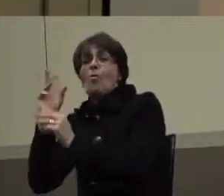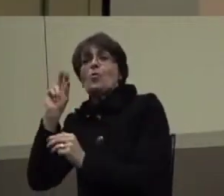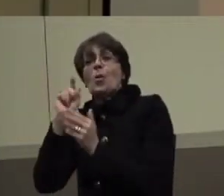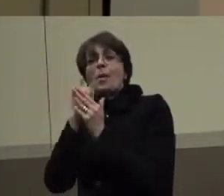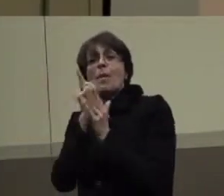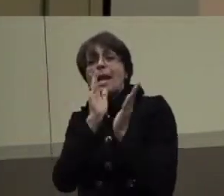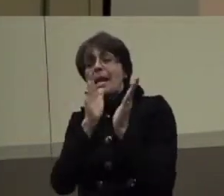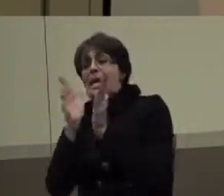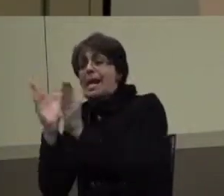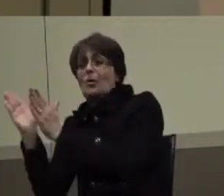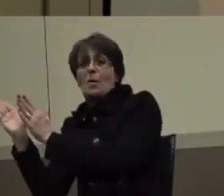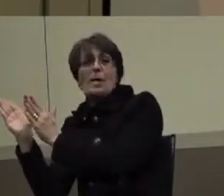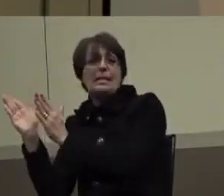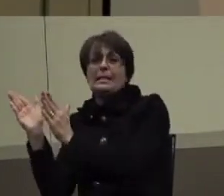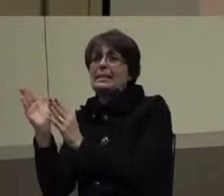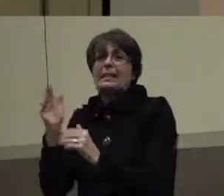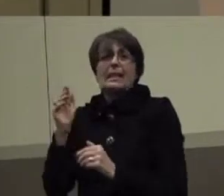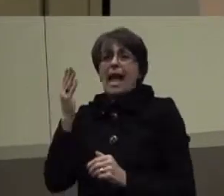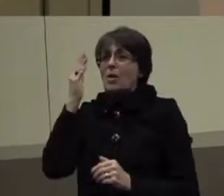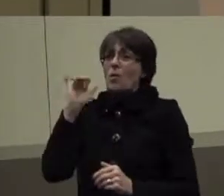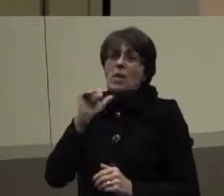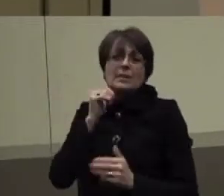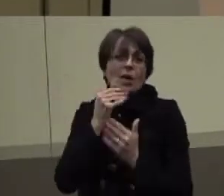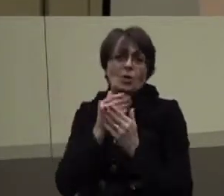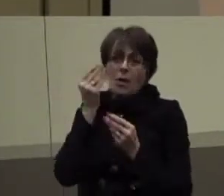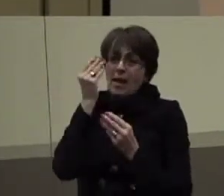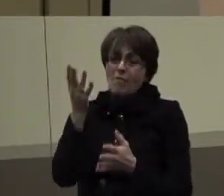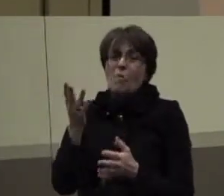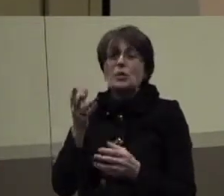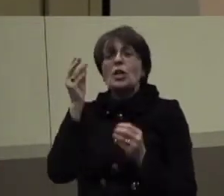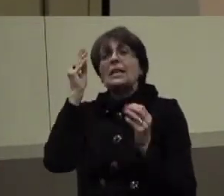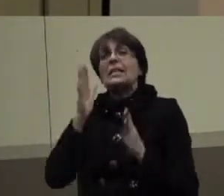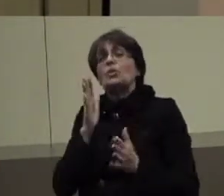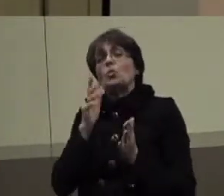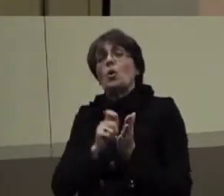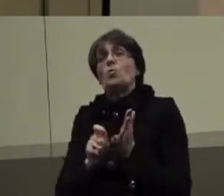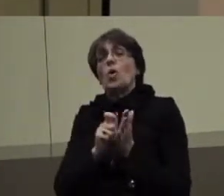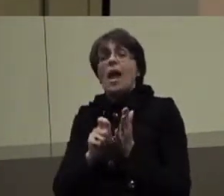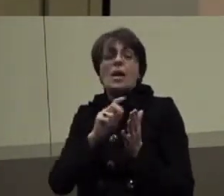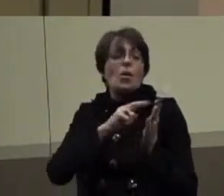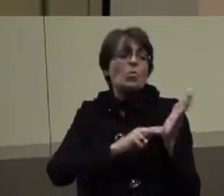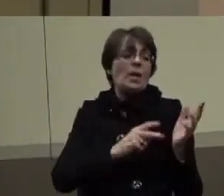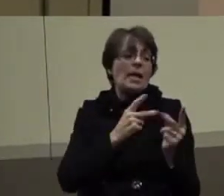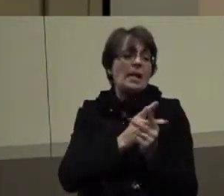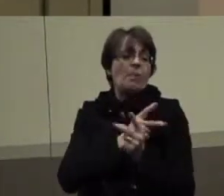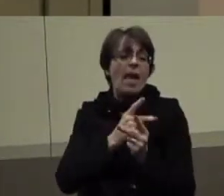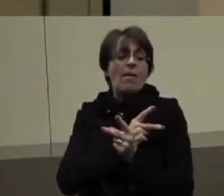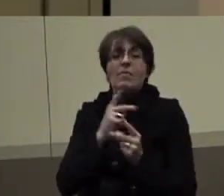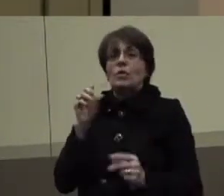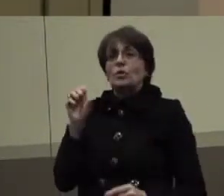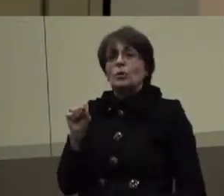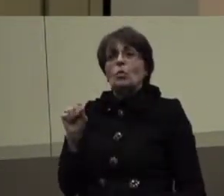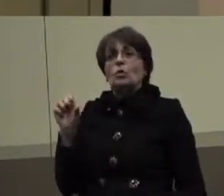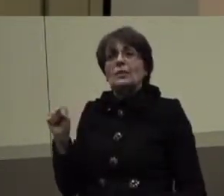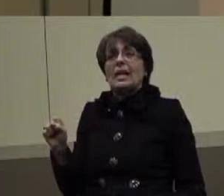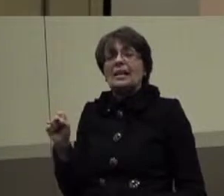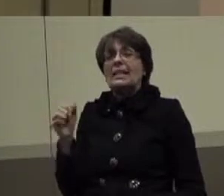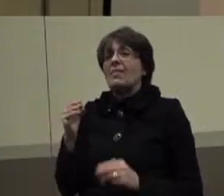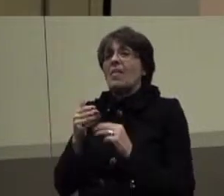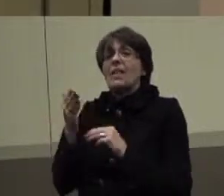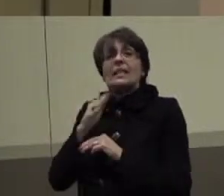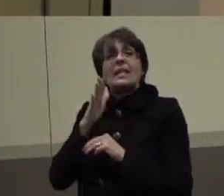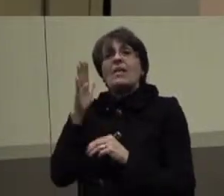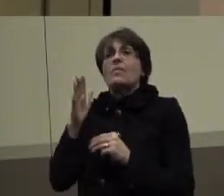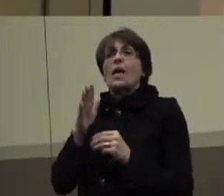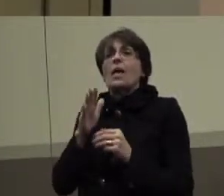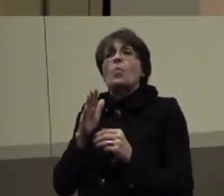increments. So I know this isn't good information. And then teachers would write reading, math, social studies, but then the next day